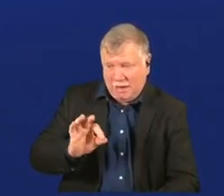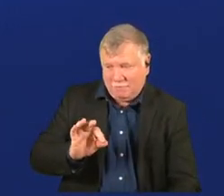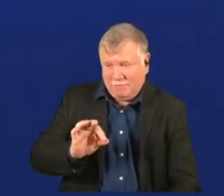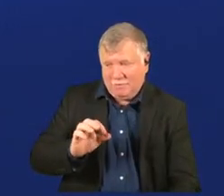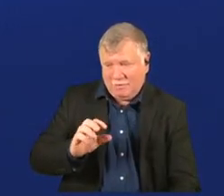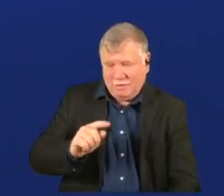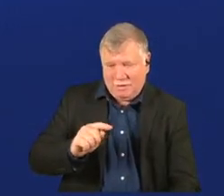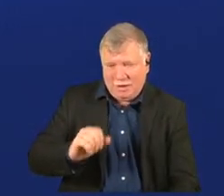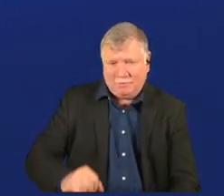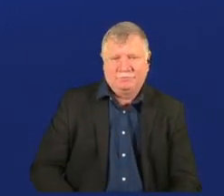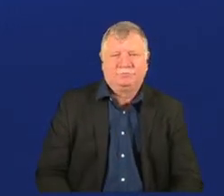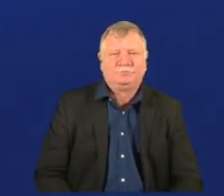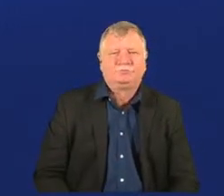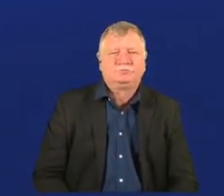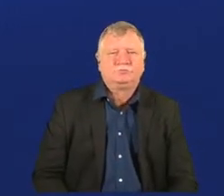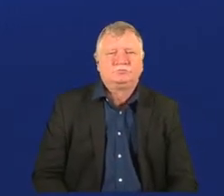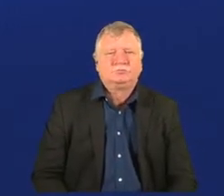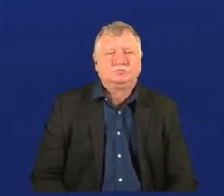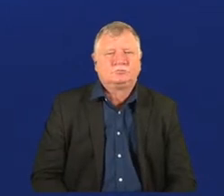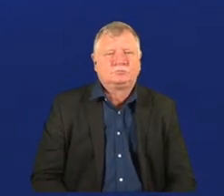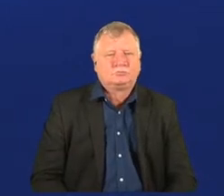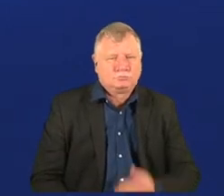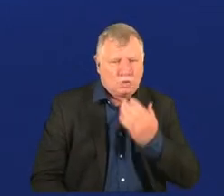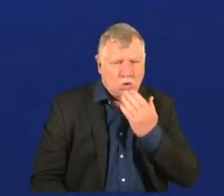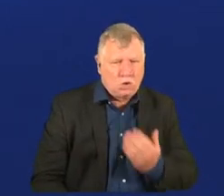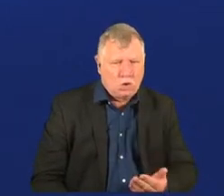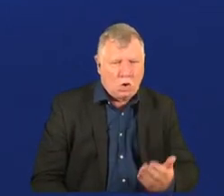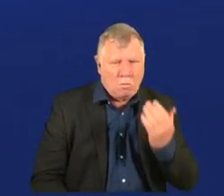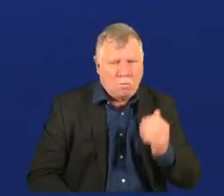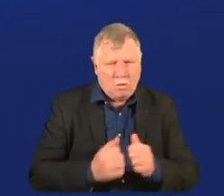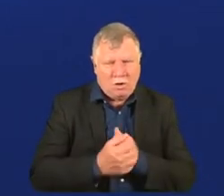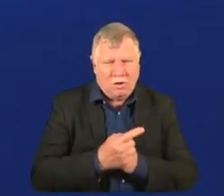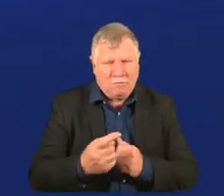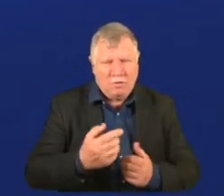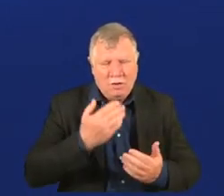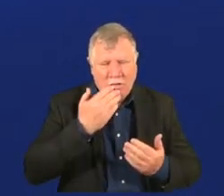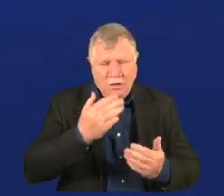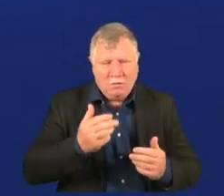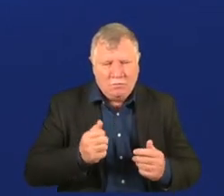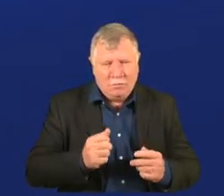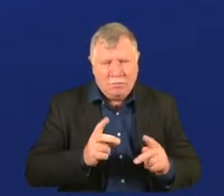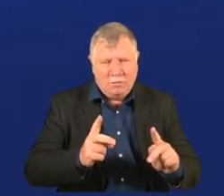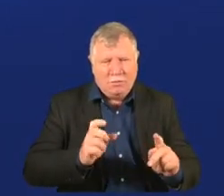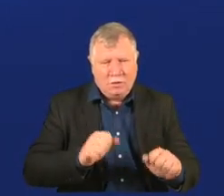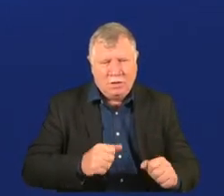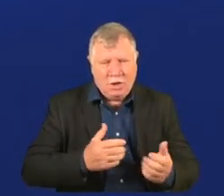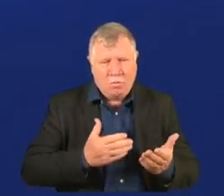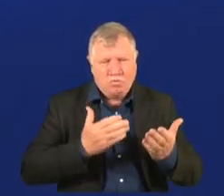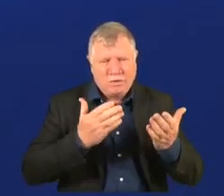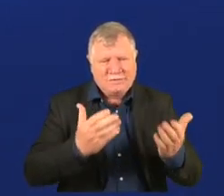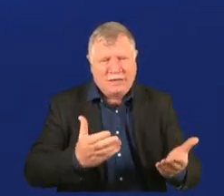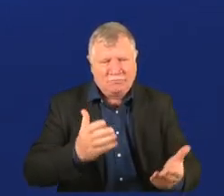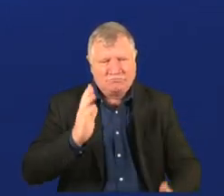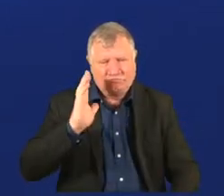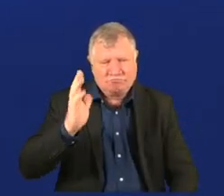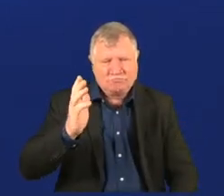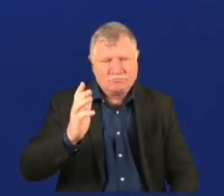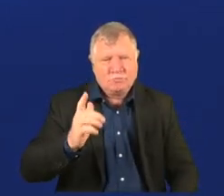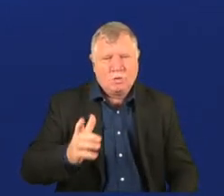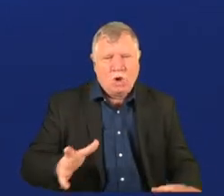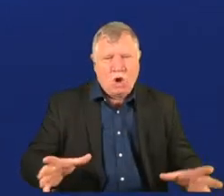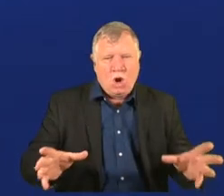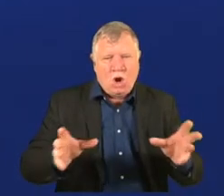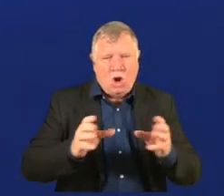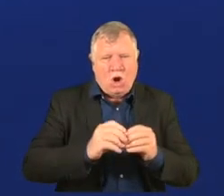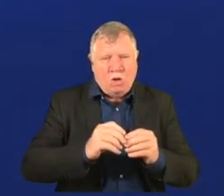right. Good morning, everybody. Thank you for the opportunity to present this very comprehensive